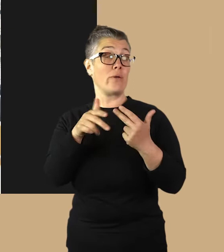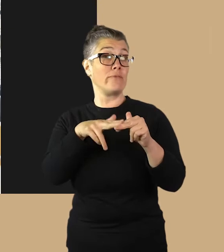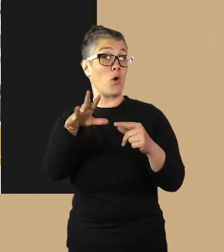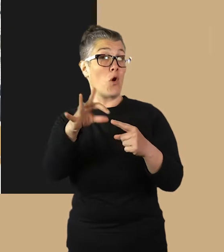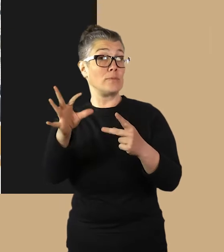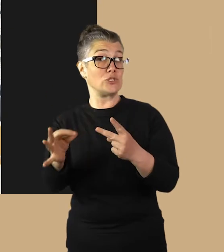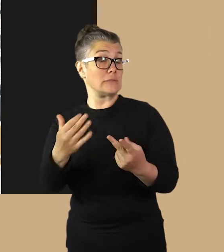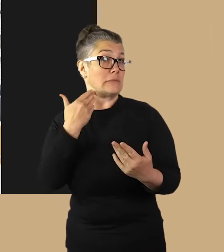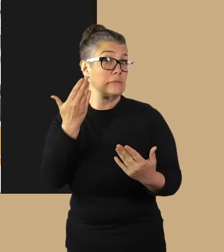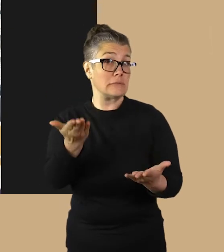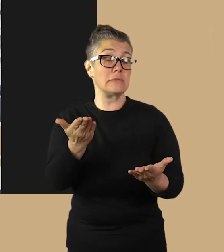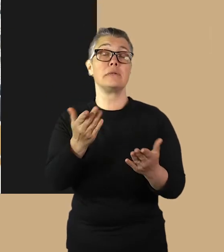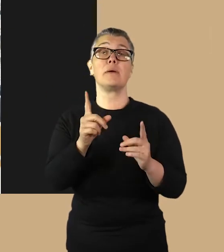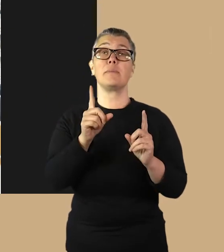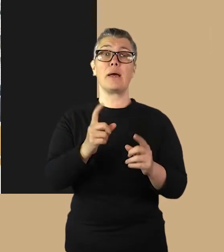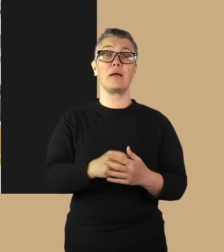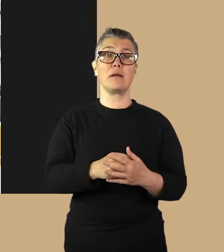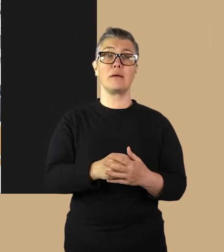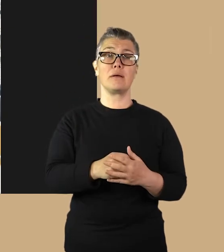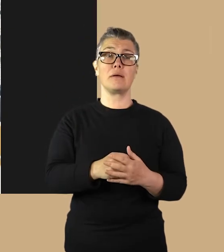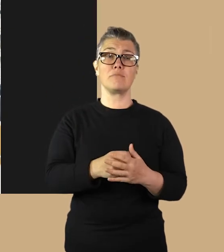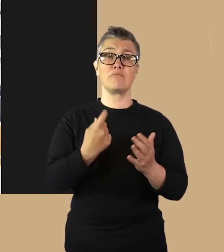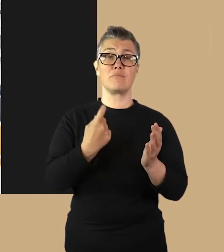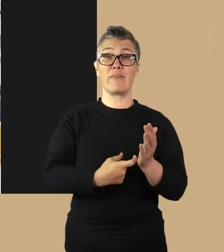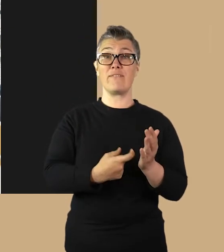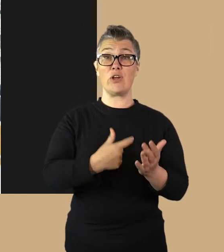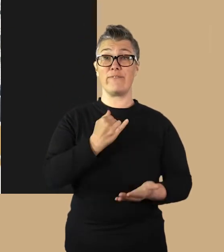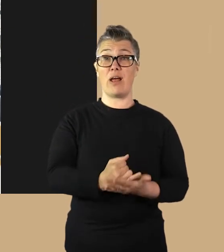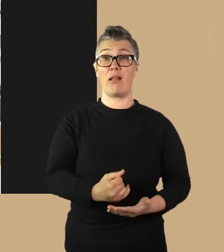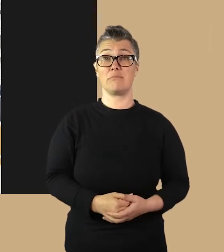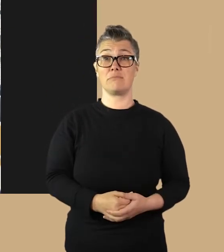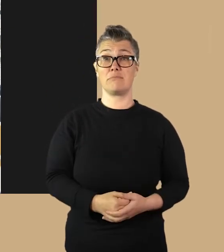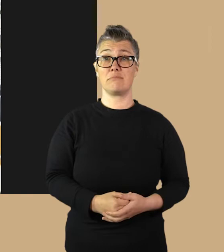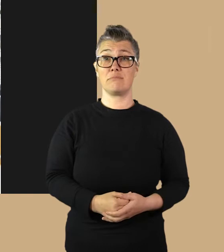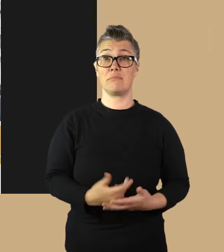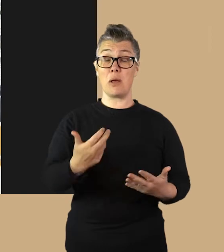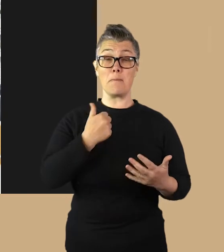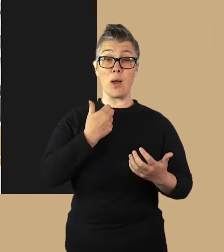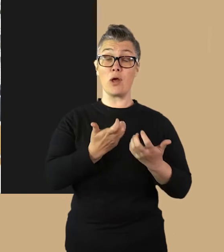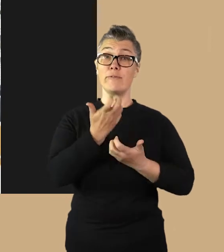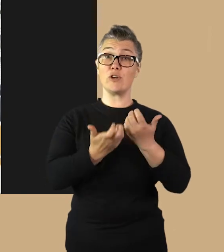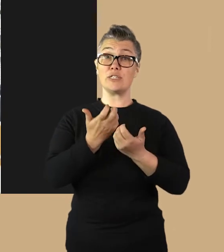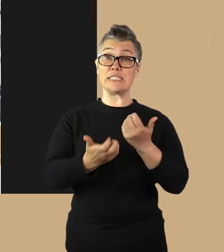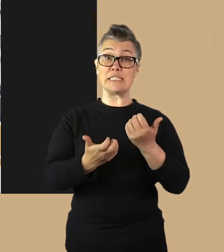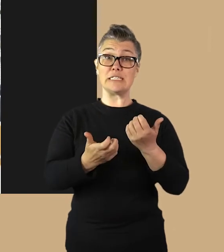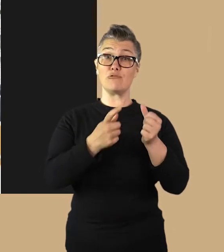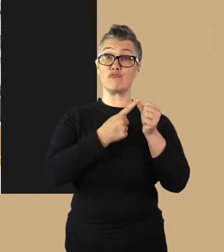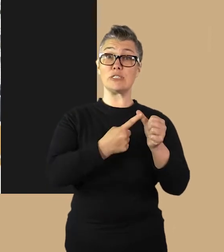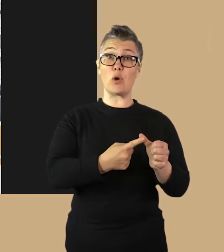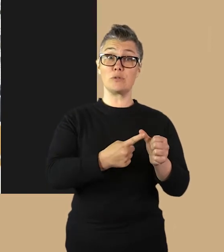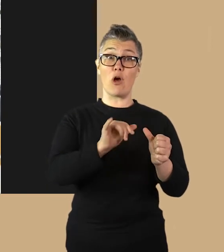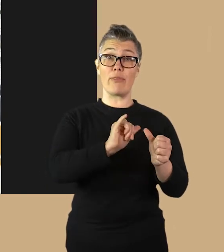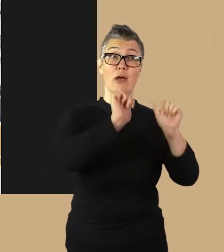when I was studying. I don't even know if that's an option now, but yeah, I would just prefer to fail. So my uni results